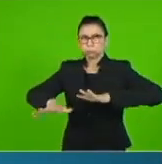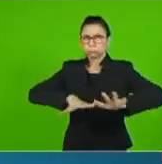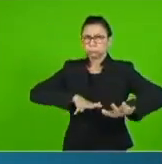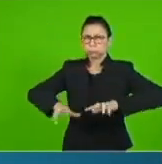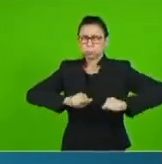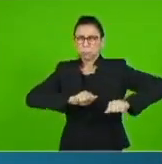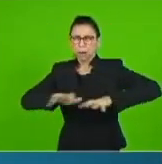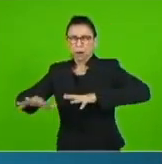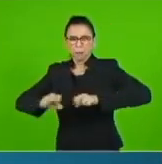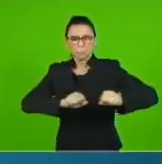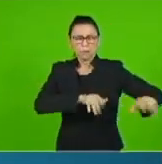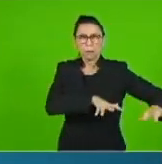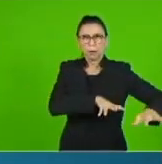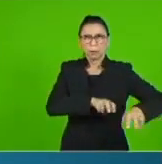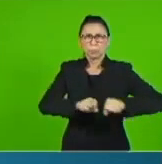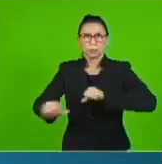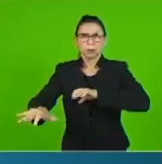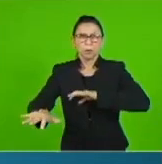a day of